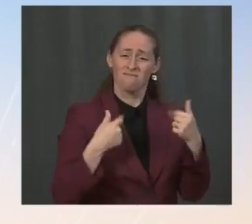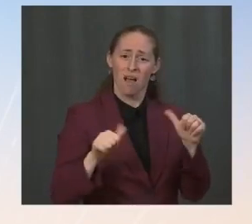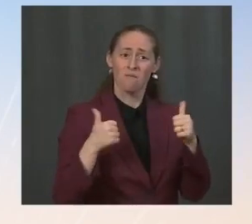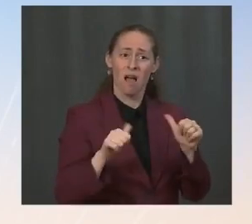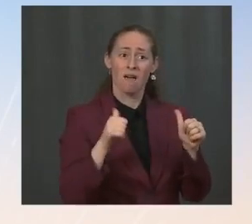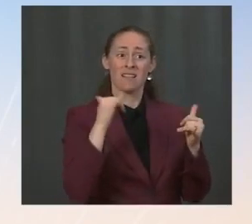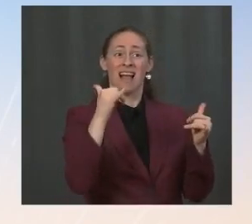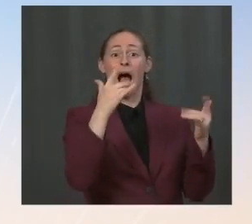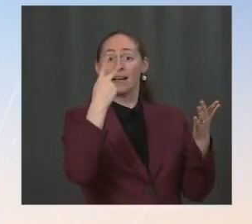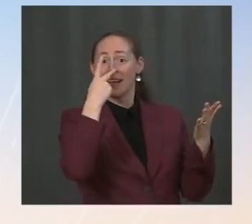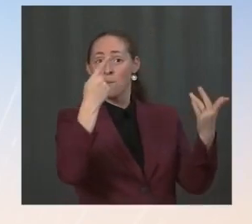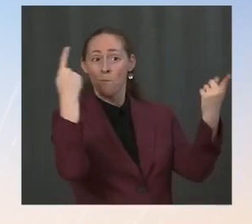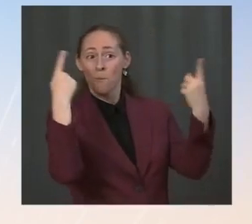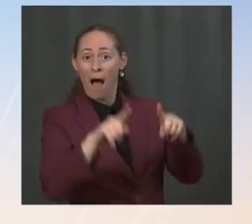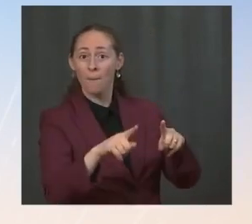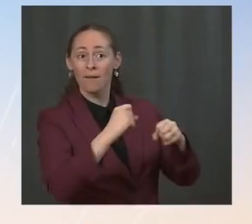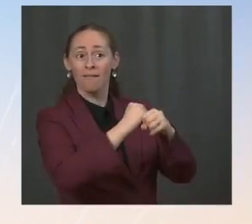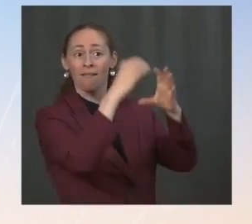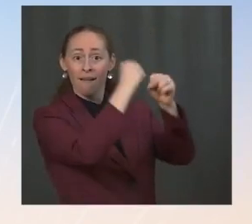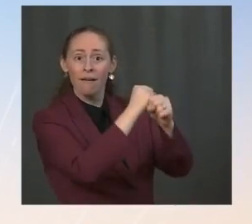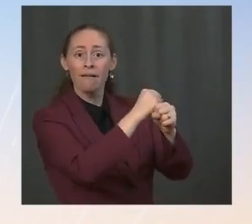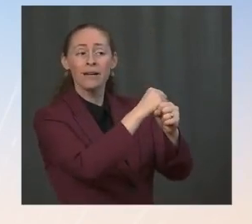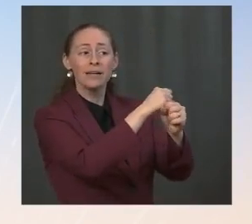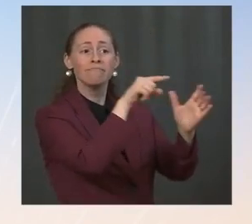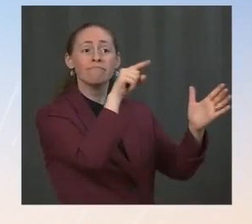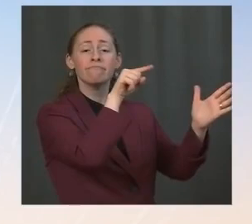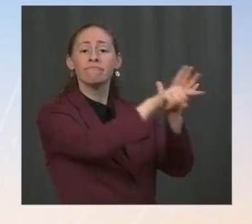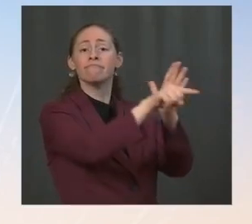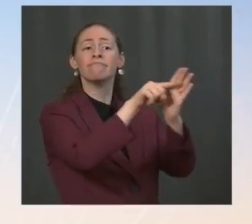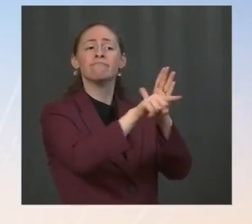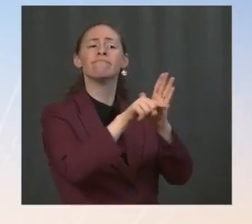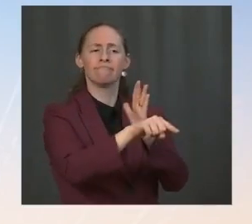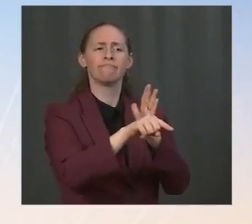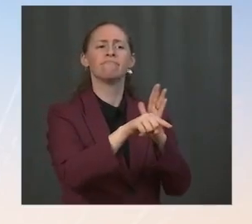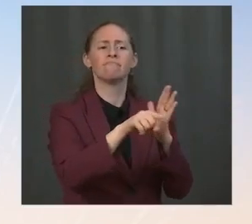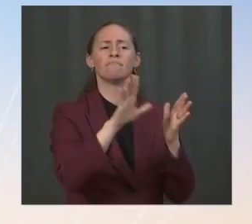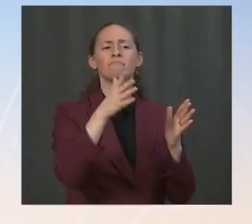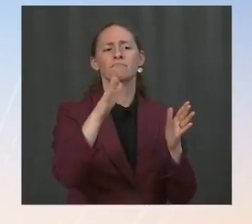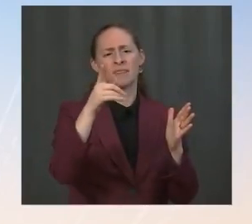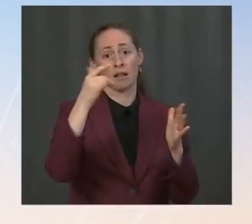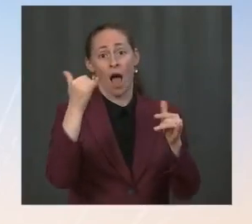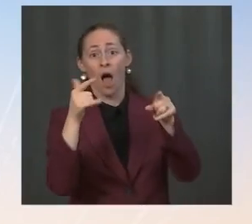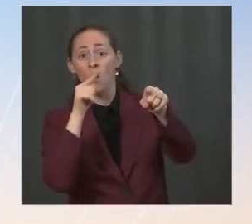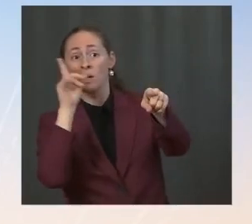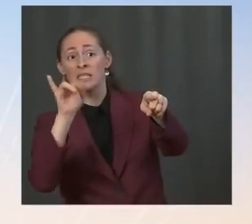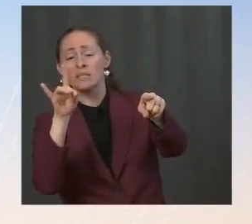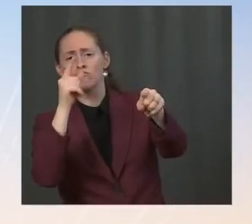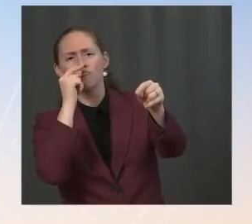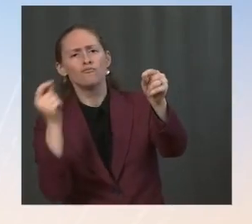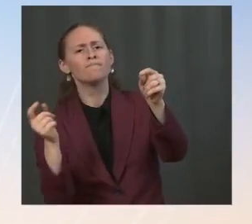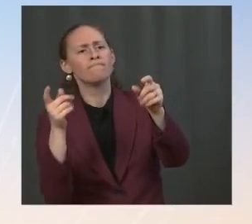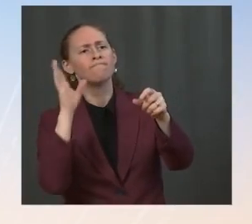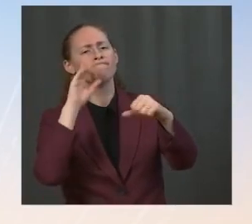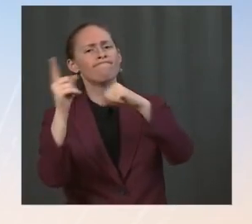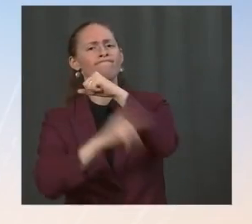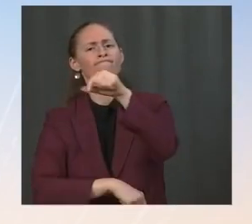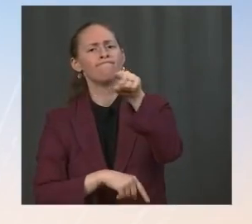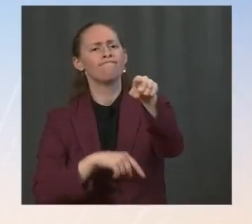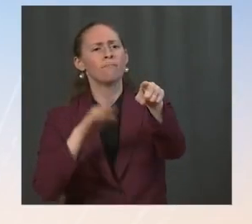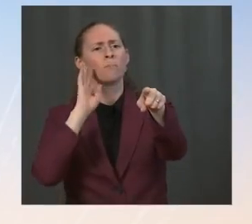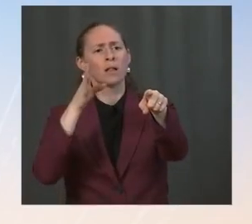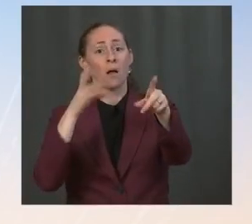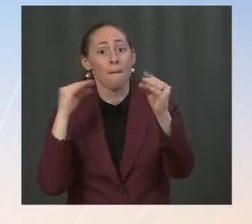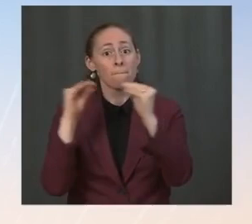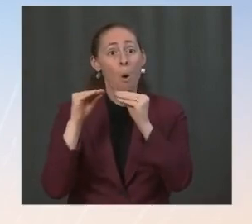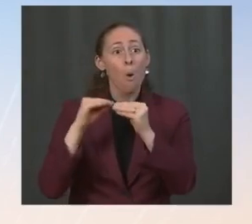talking about sending tens of thousands of troops back for an endless war that we've been fighting for 20 years. If I may ask a bit